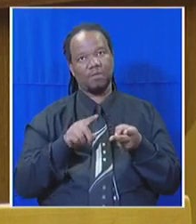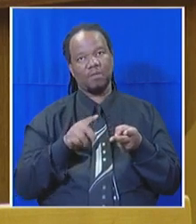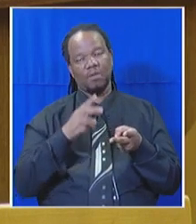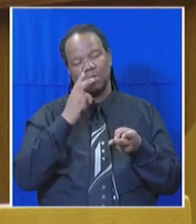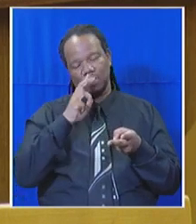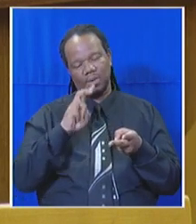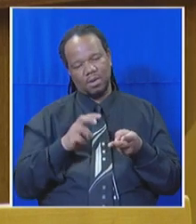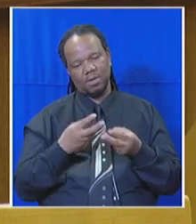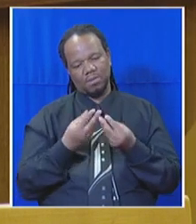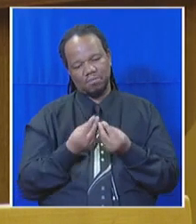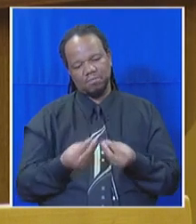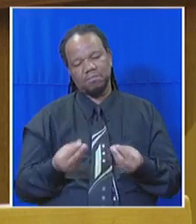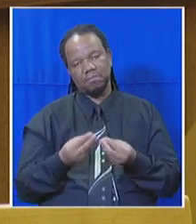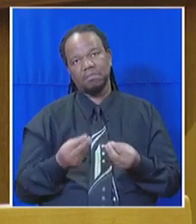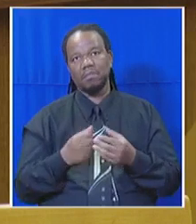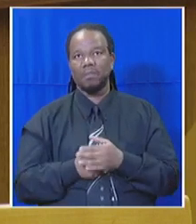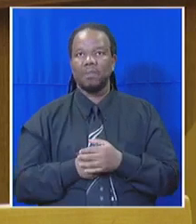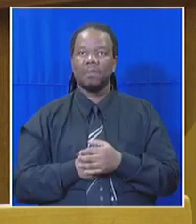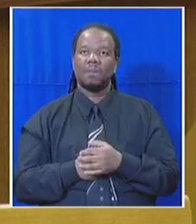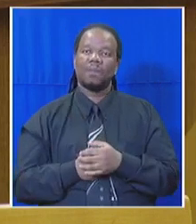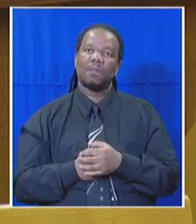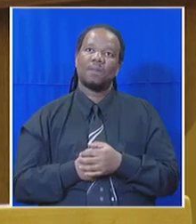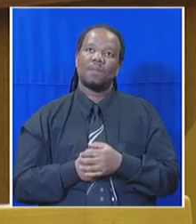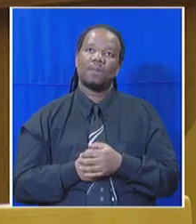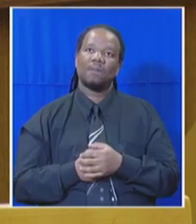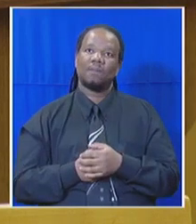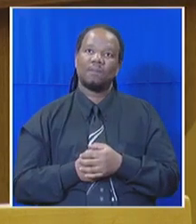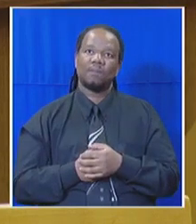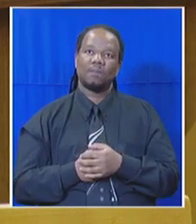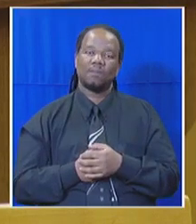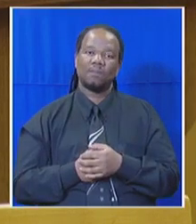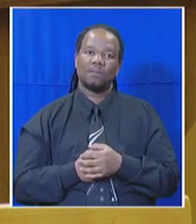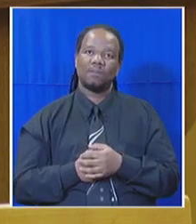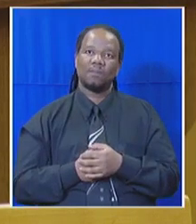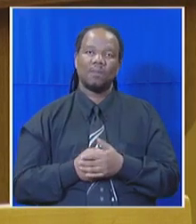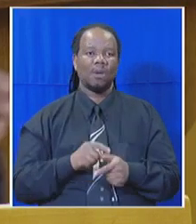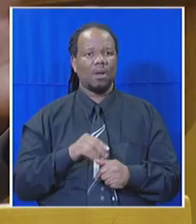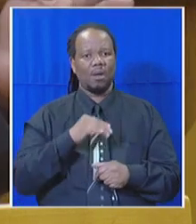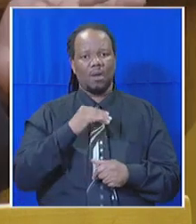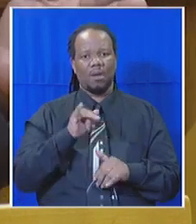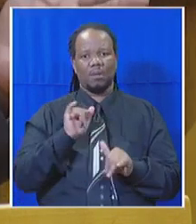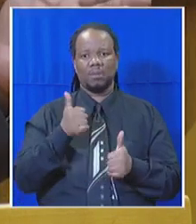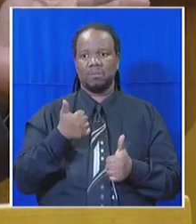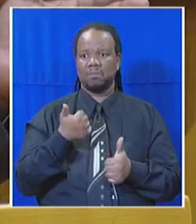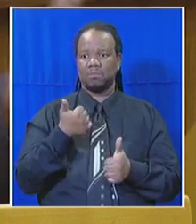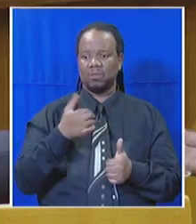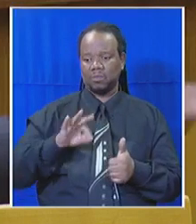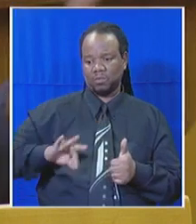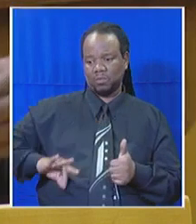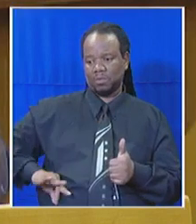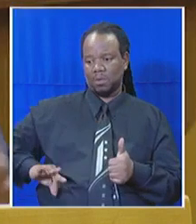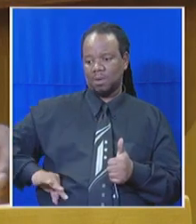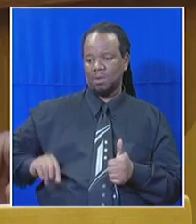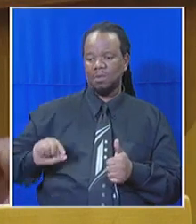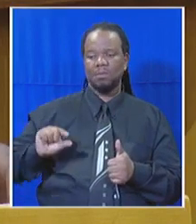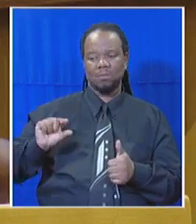to look at. I'm saying a living wage. If you,